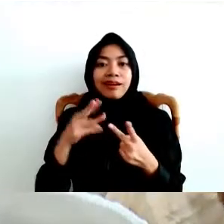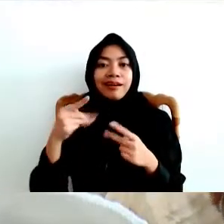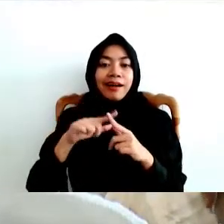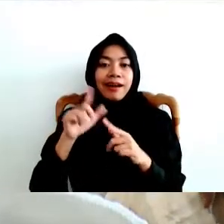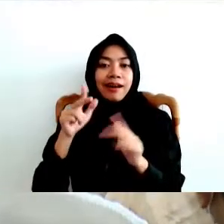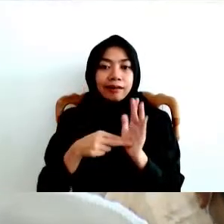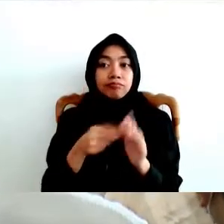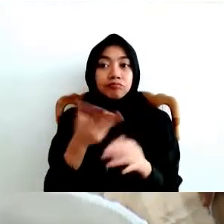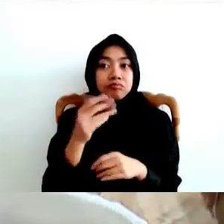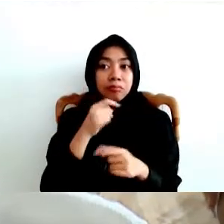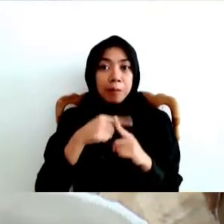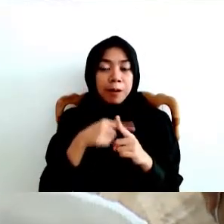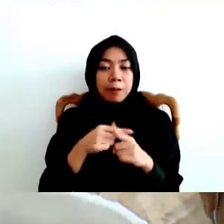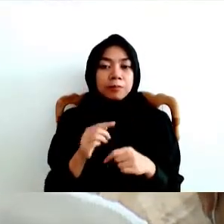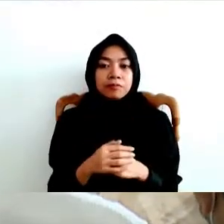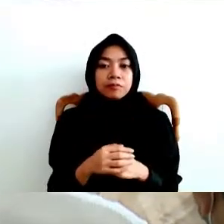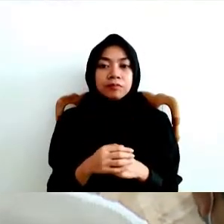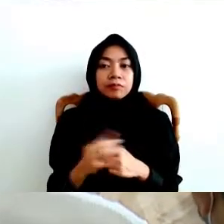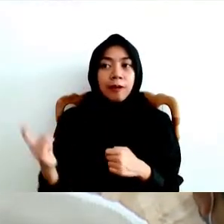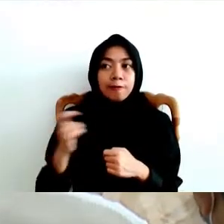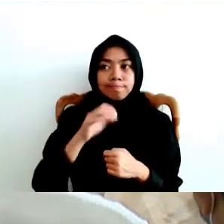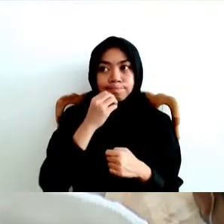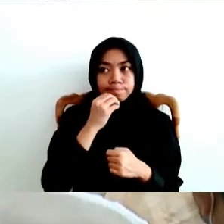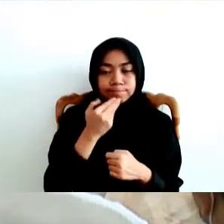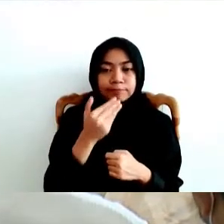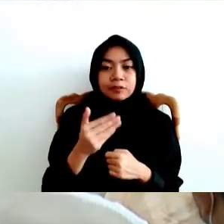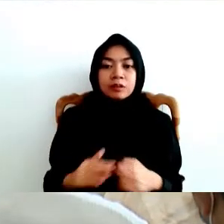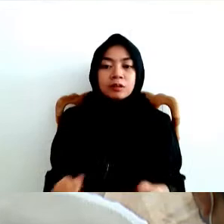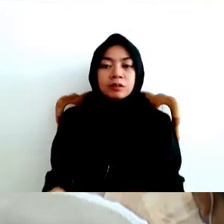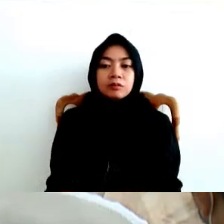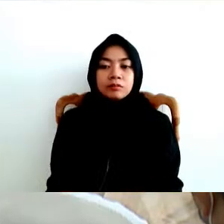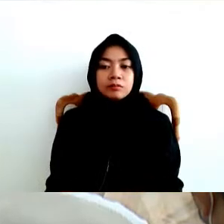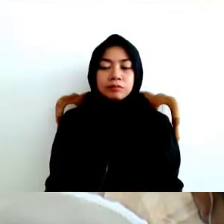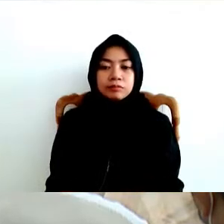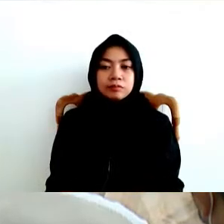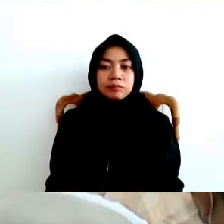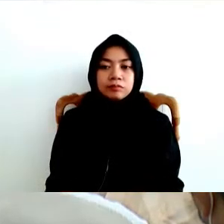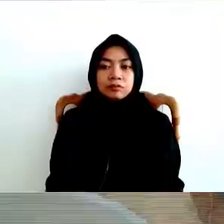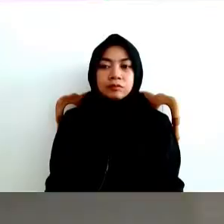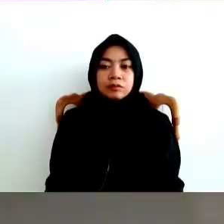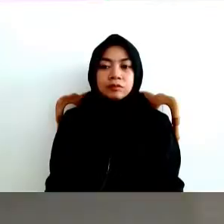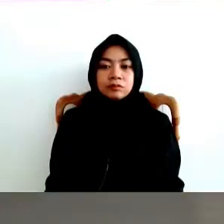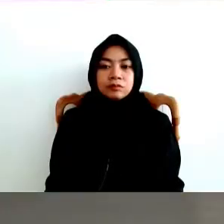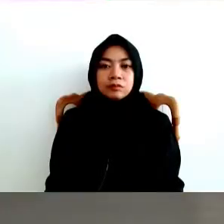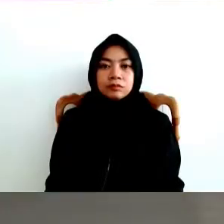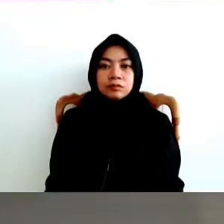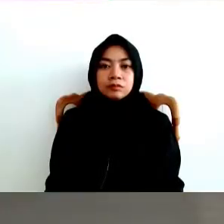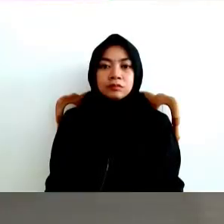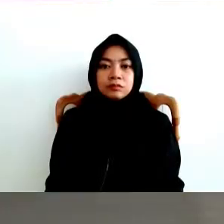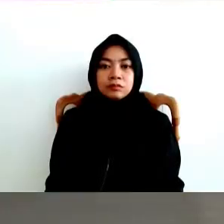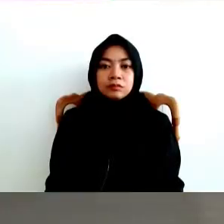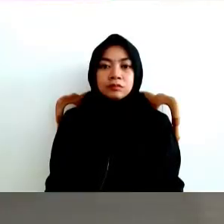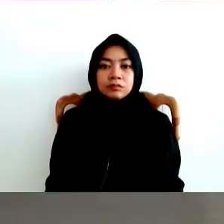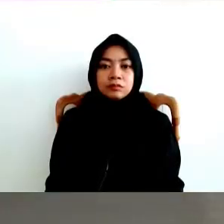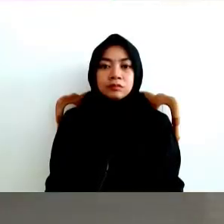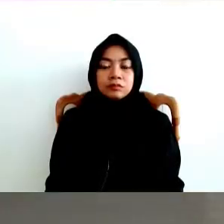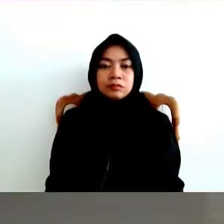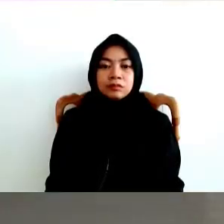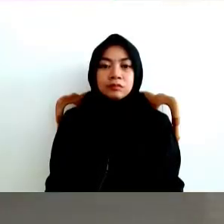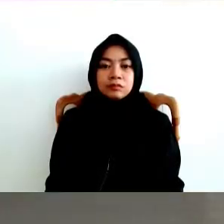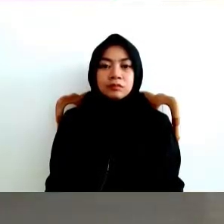think well, thank you for the question, I see. I believe there is a prospect in adopting